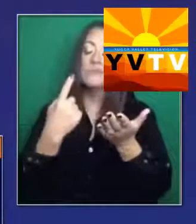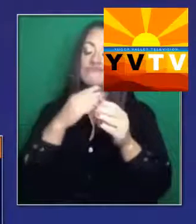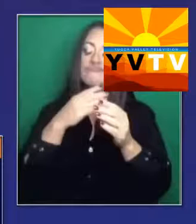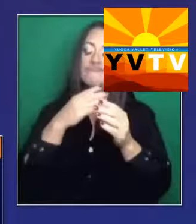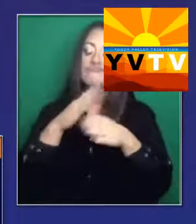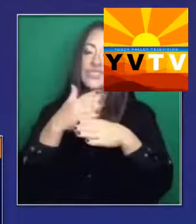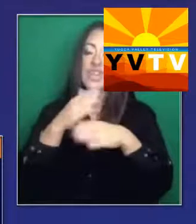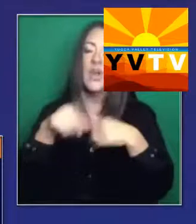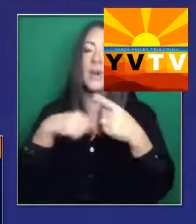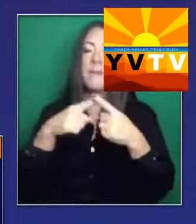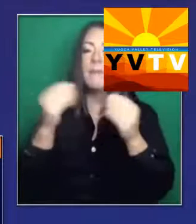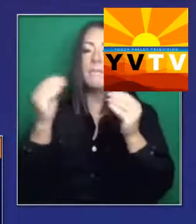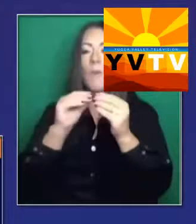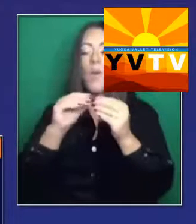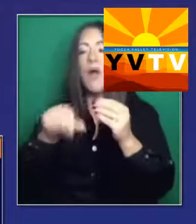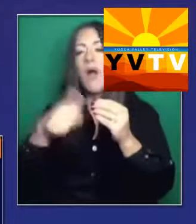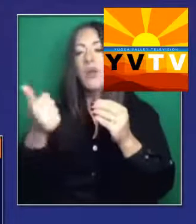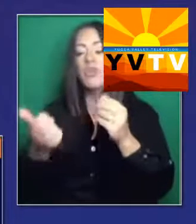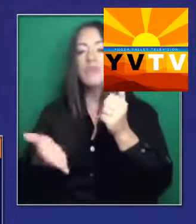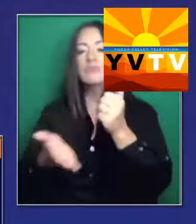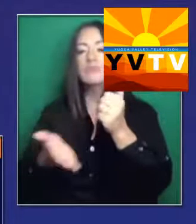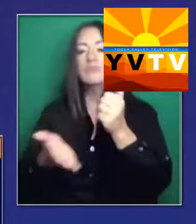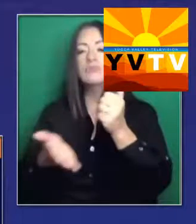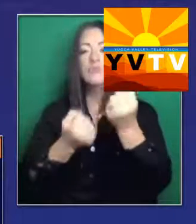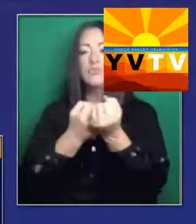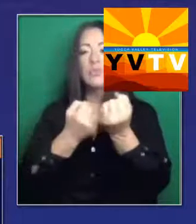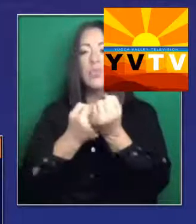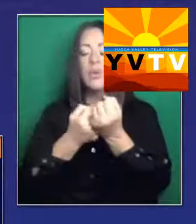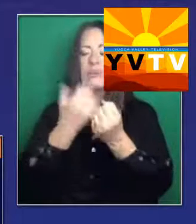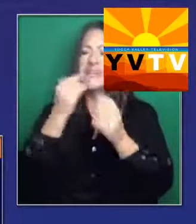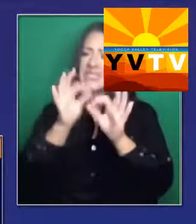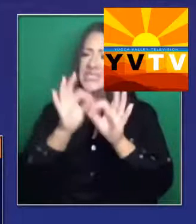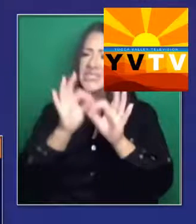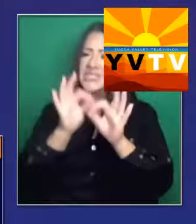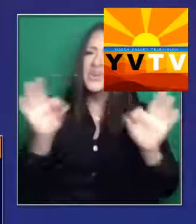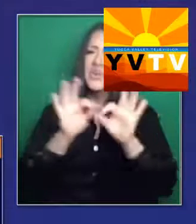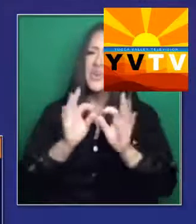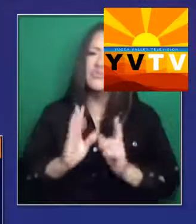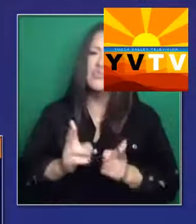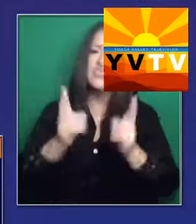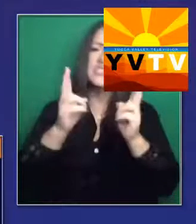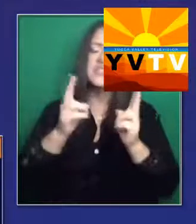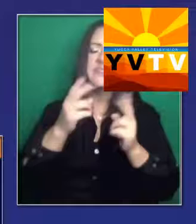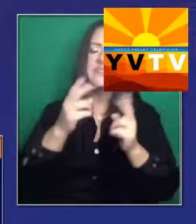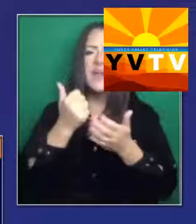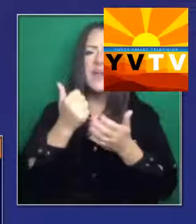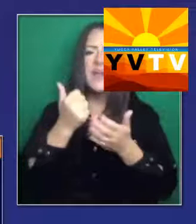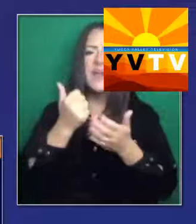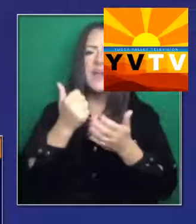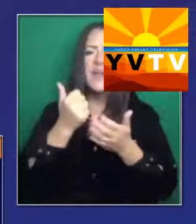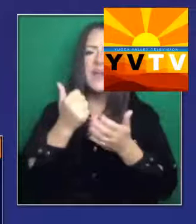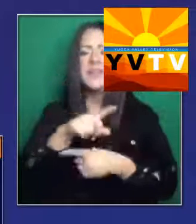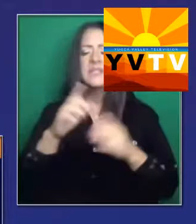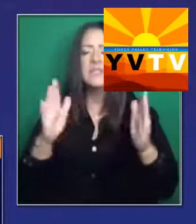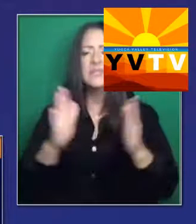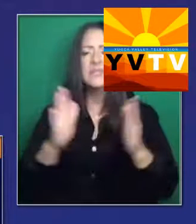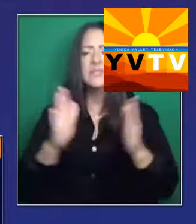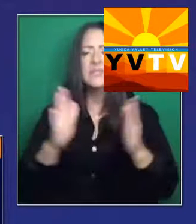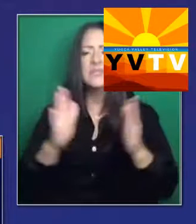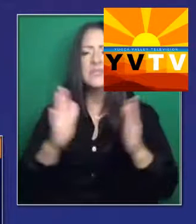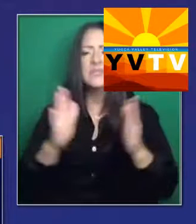before Friday because it's so urgent, so critical that we're there for our small businesses in terms of waiving fees and